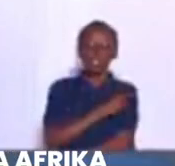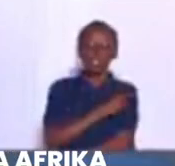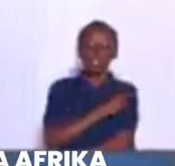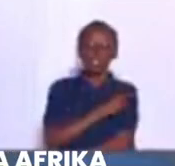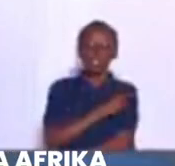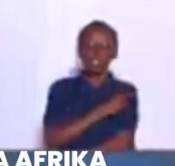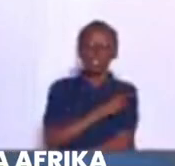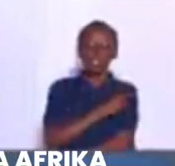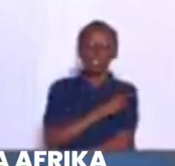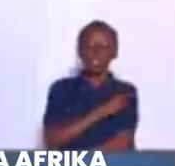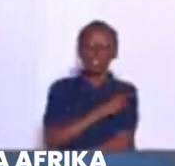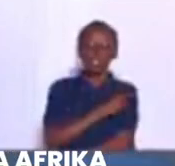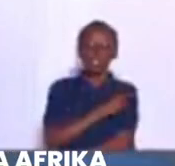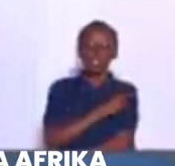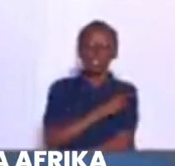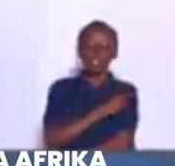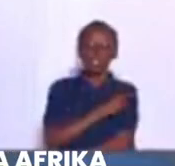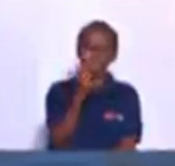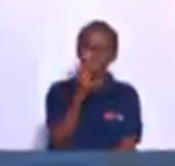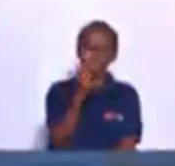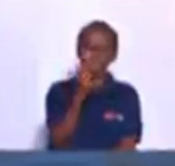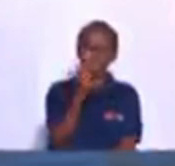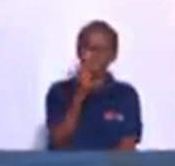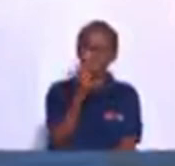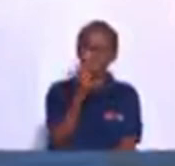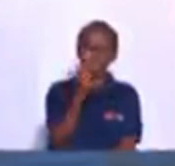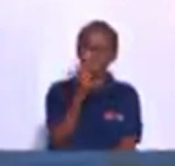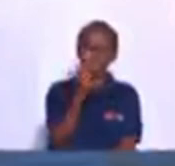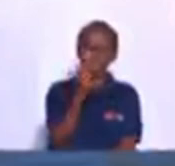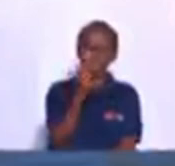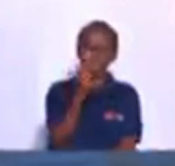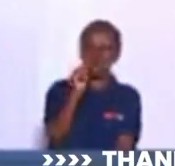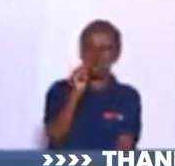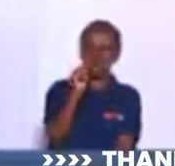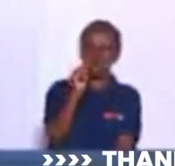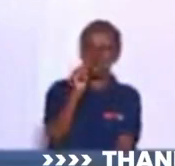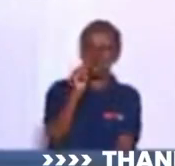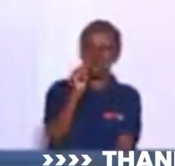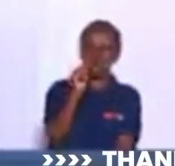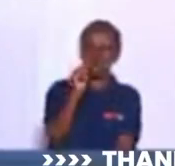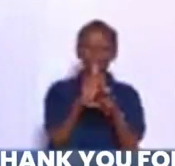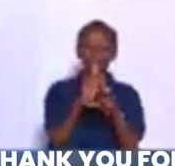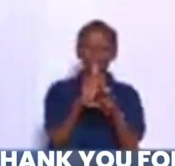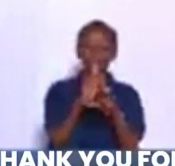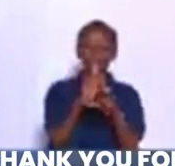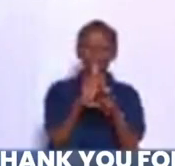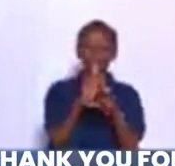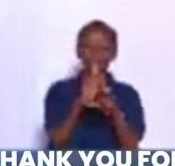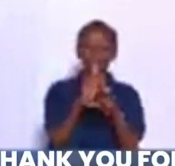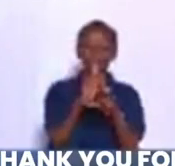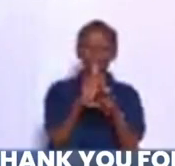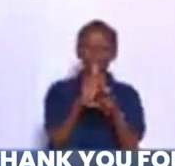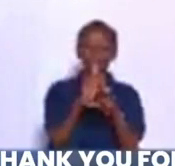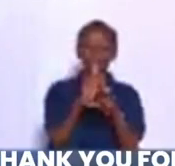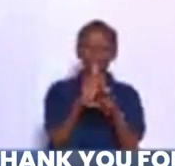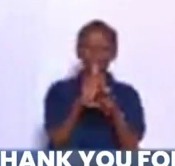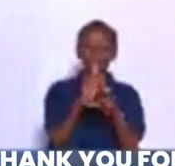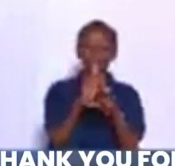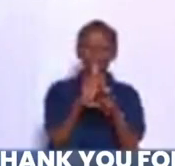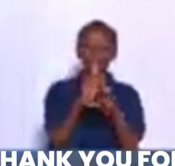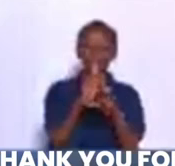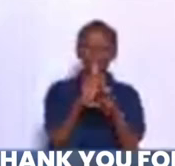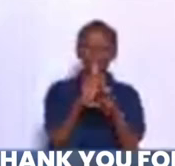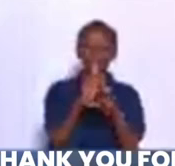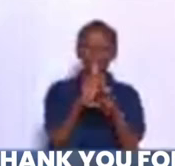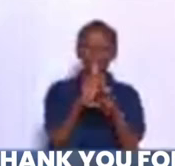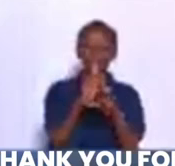Gray. I really appreciate their work because they have spent a lot of time and a lot of money to do research